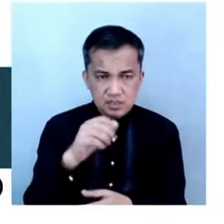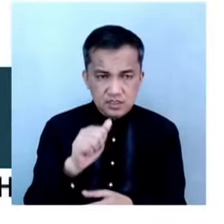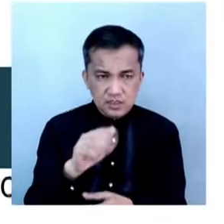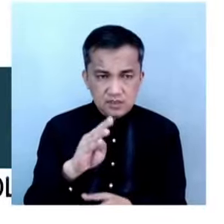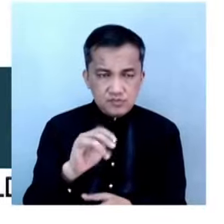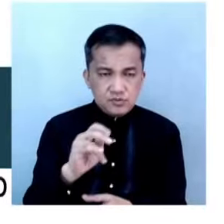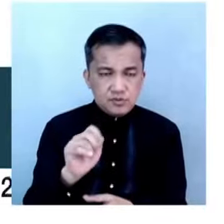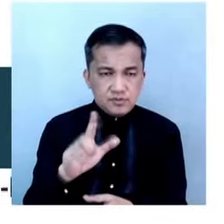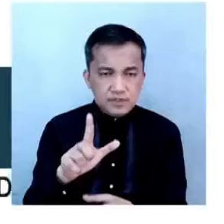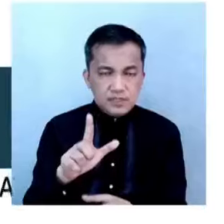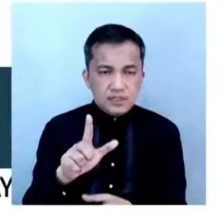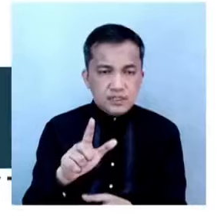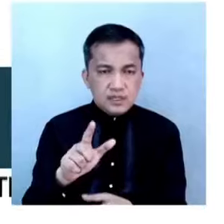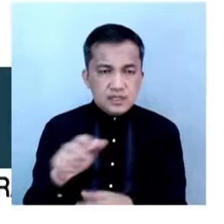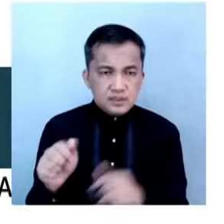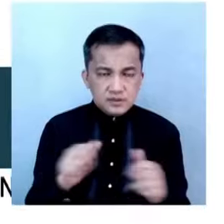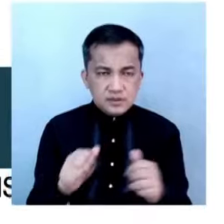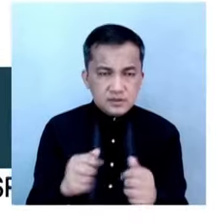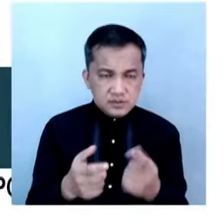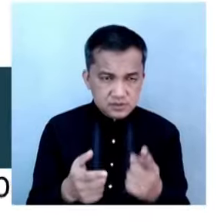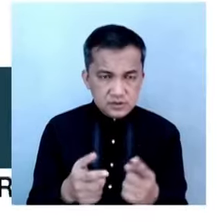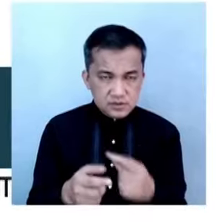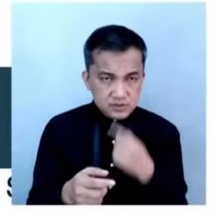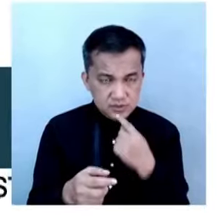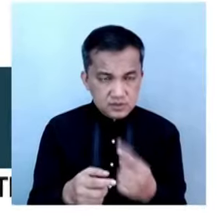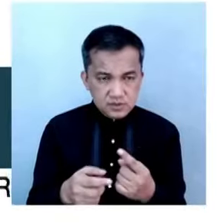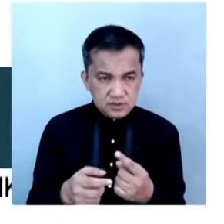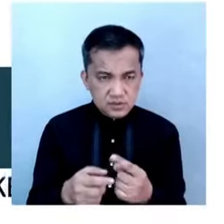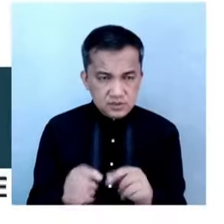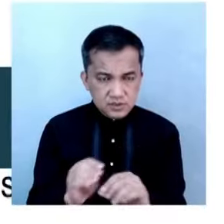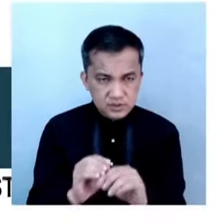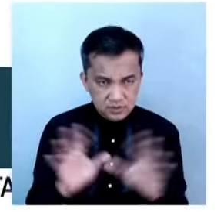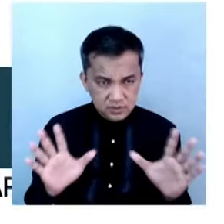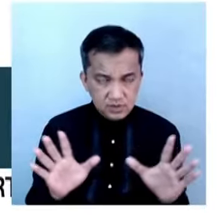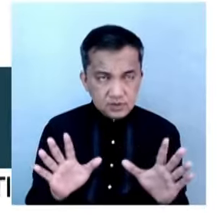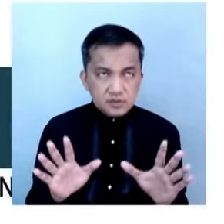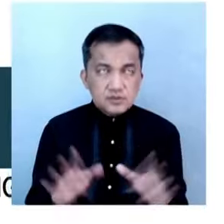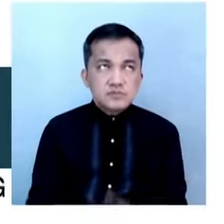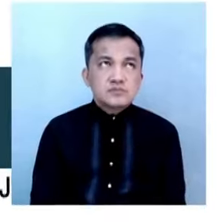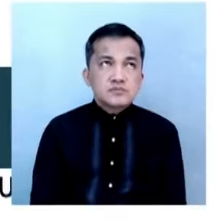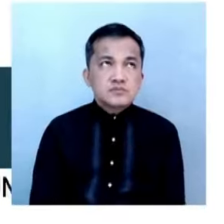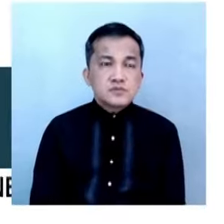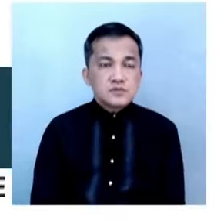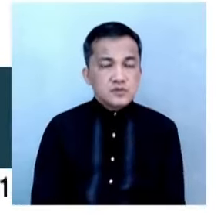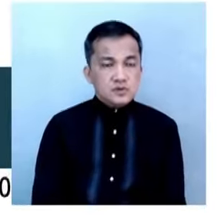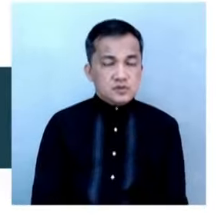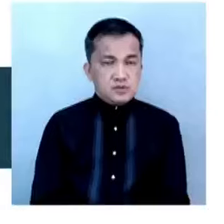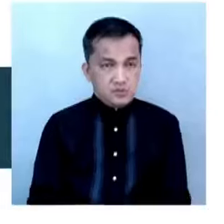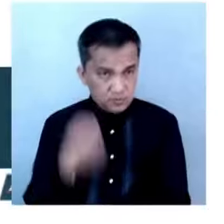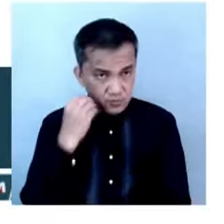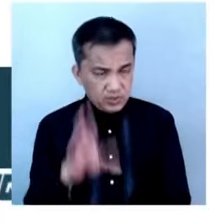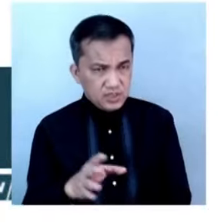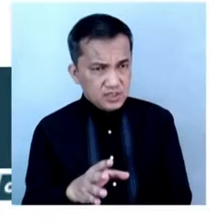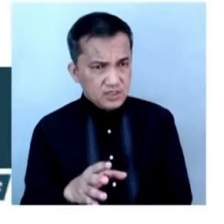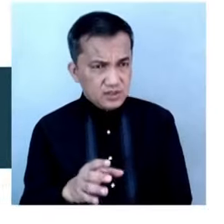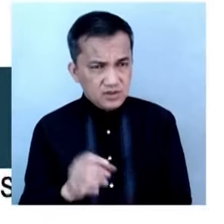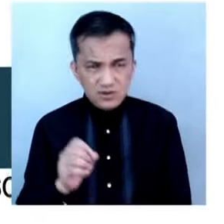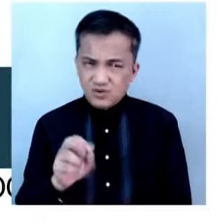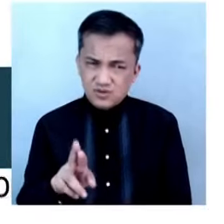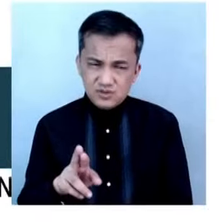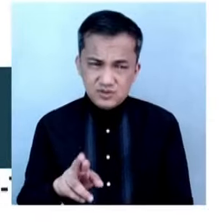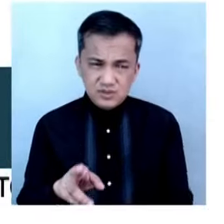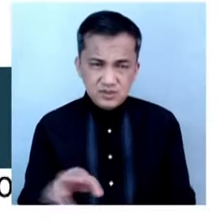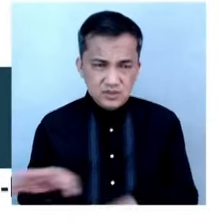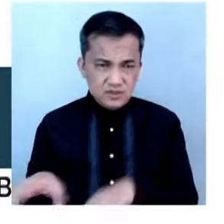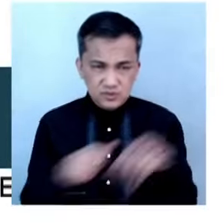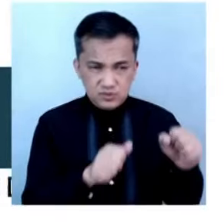from where you sit, which would tell you that it's clear, it's clear for them to go home, or should they still remain in